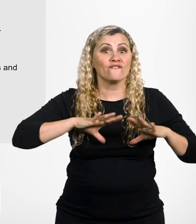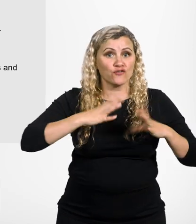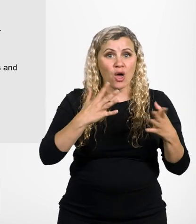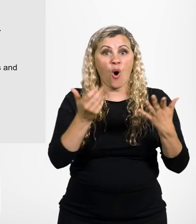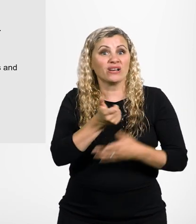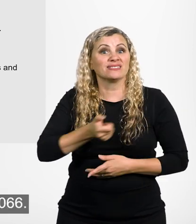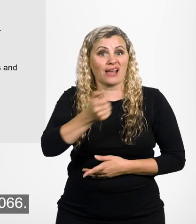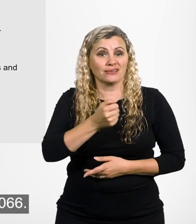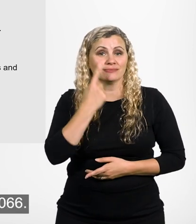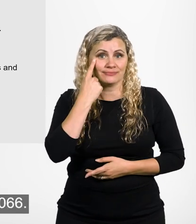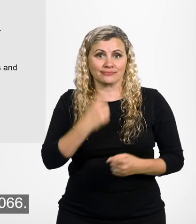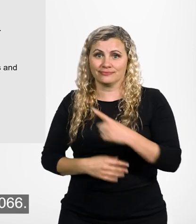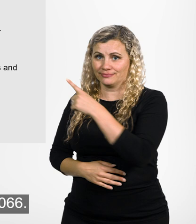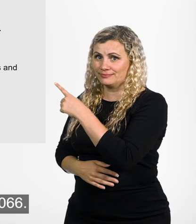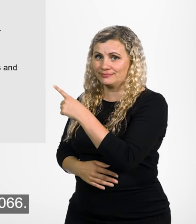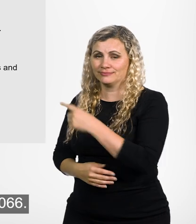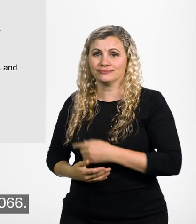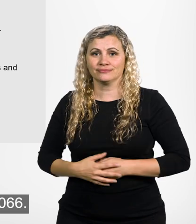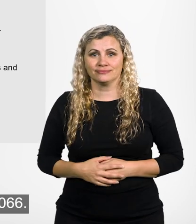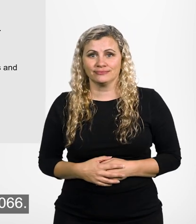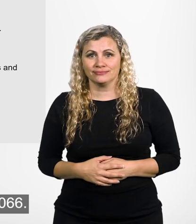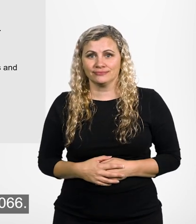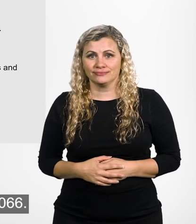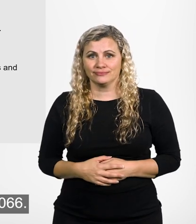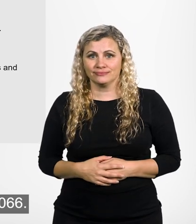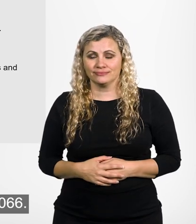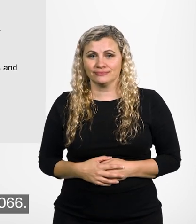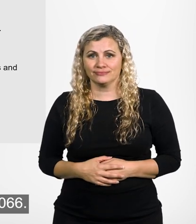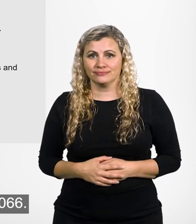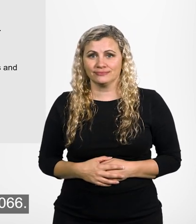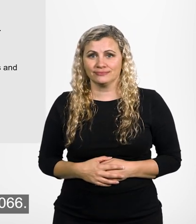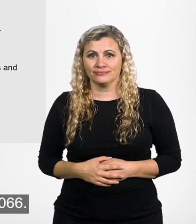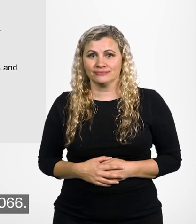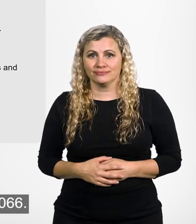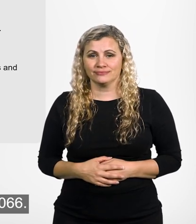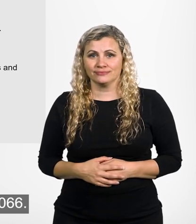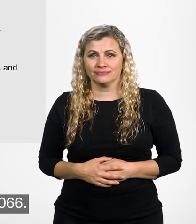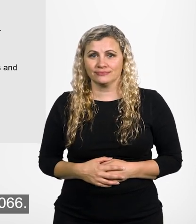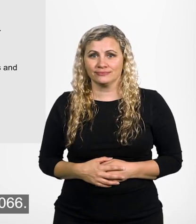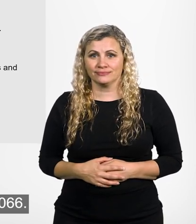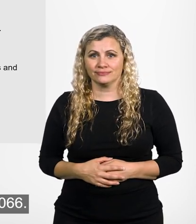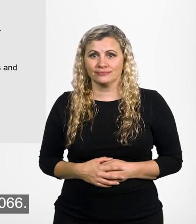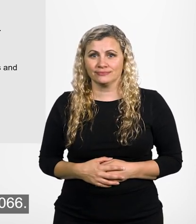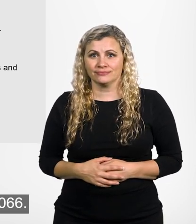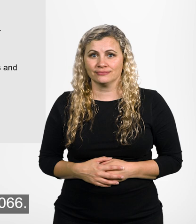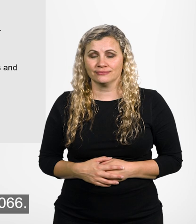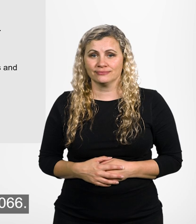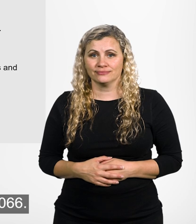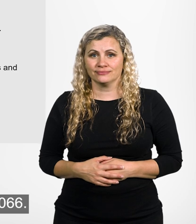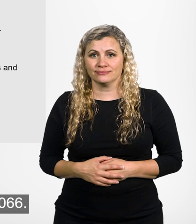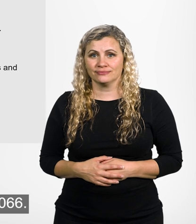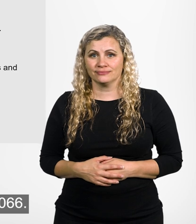hours a day free phone oh 800 132 737 or text 8106